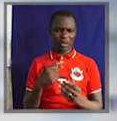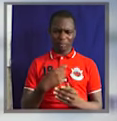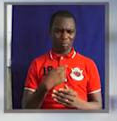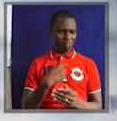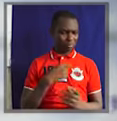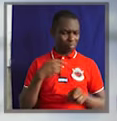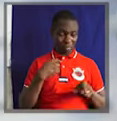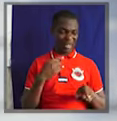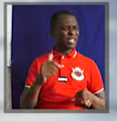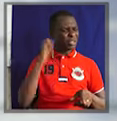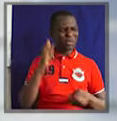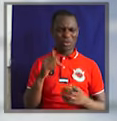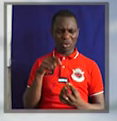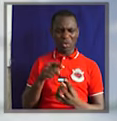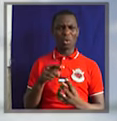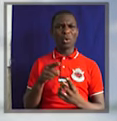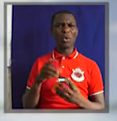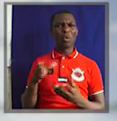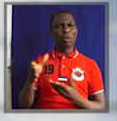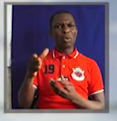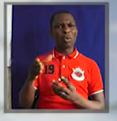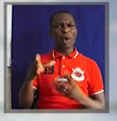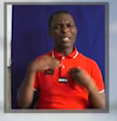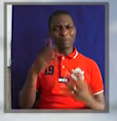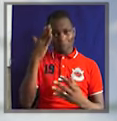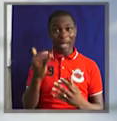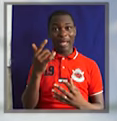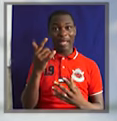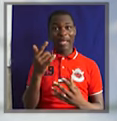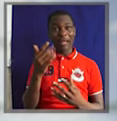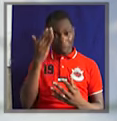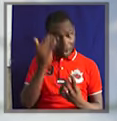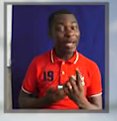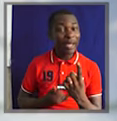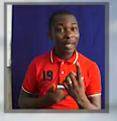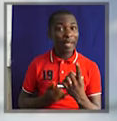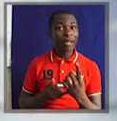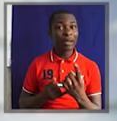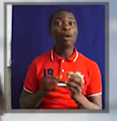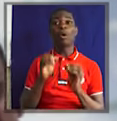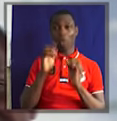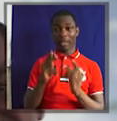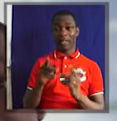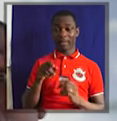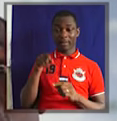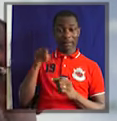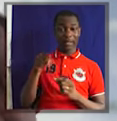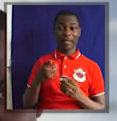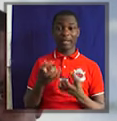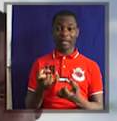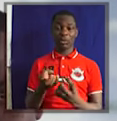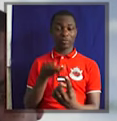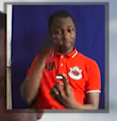a the leprosy of Naaman shall cling to you and your descendants